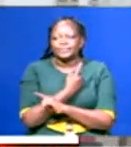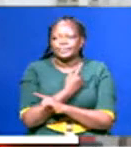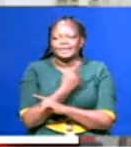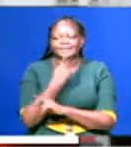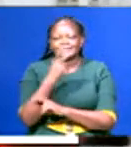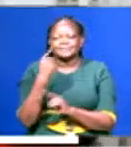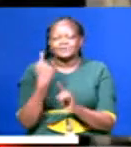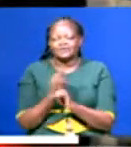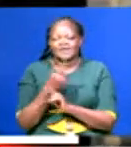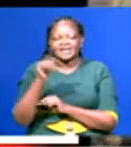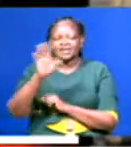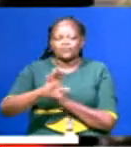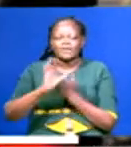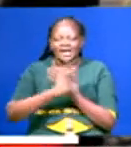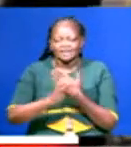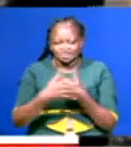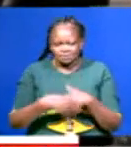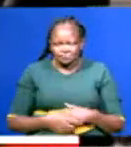the country.